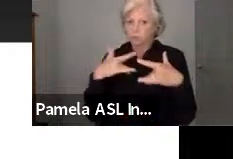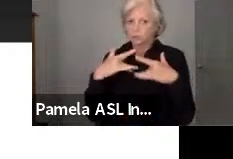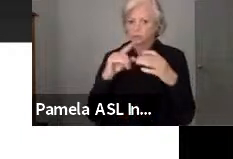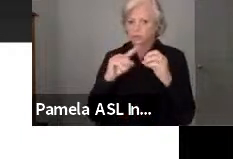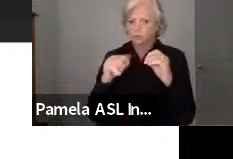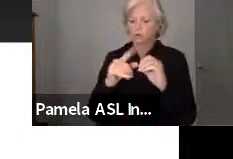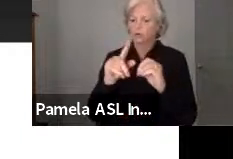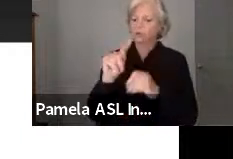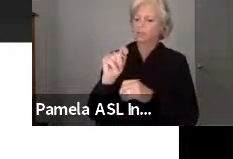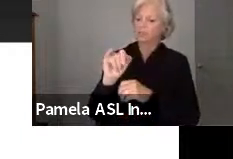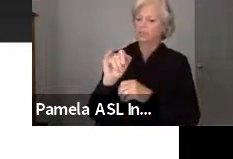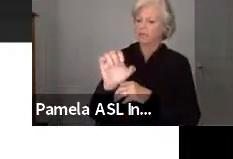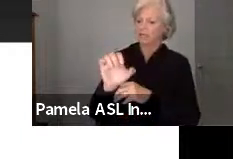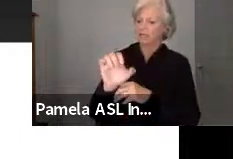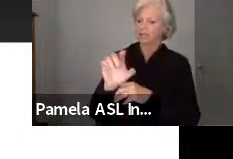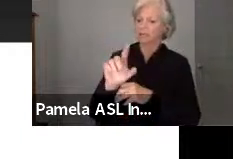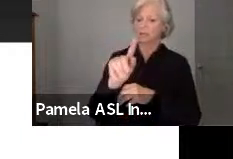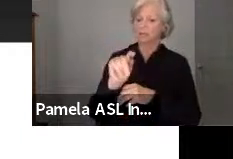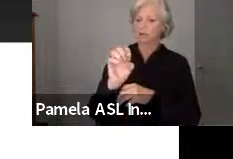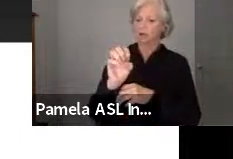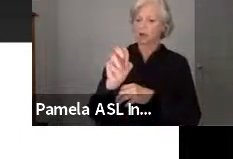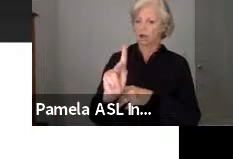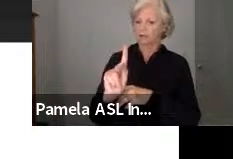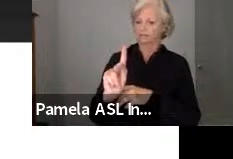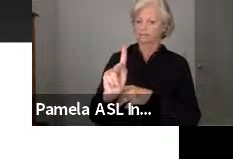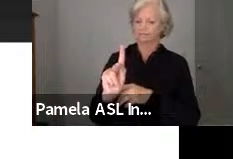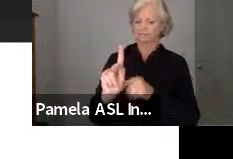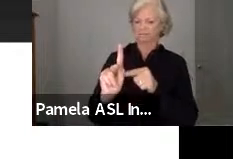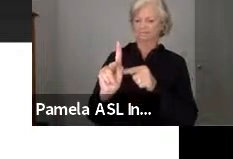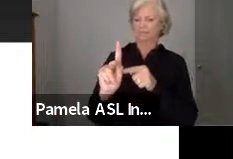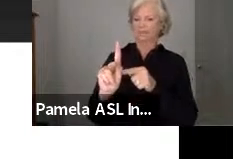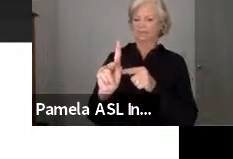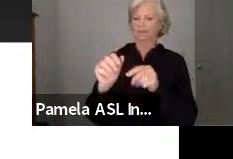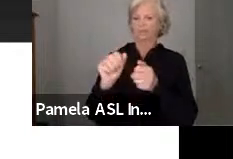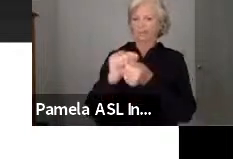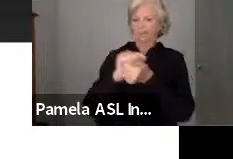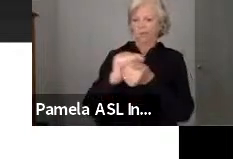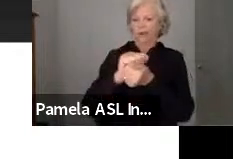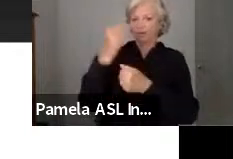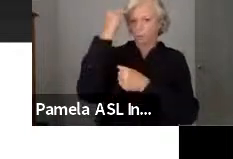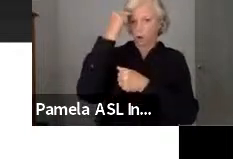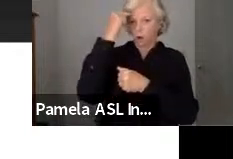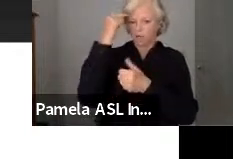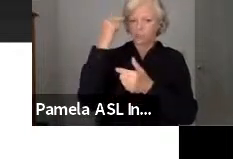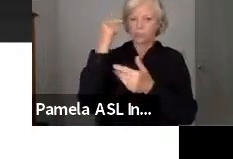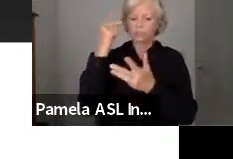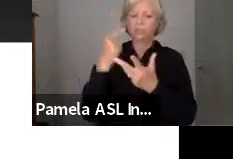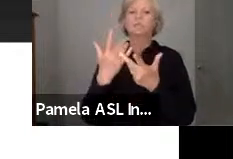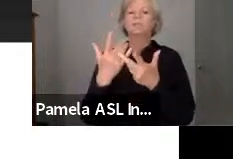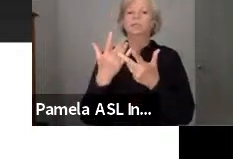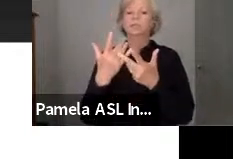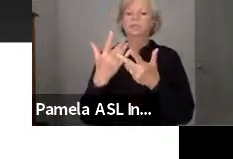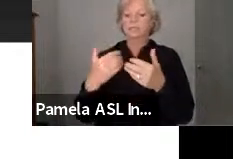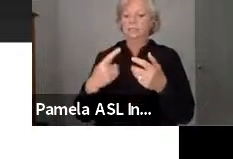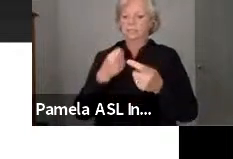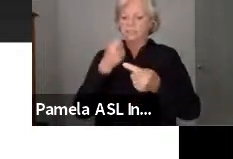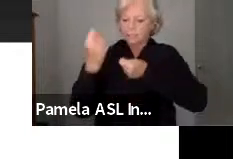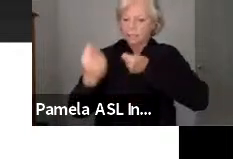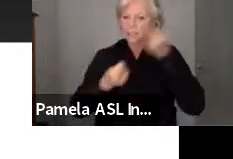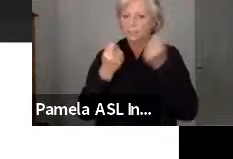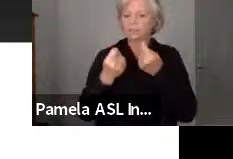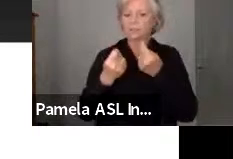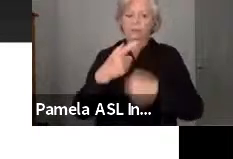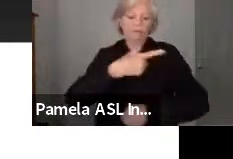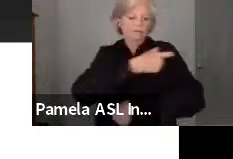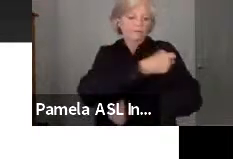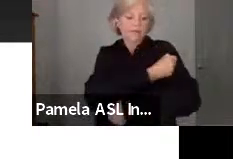TikTok giving what she called brainwashing to teens to question the vaccine effectiveness. And we